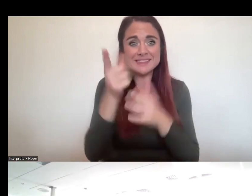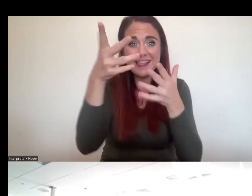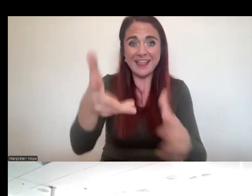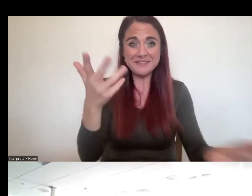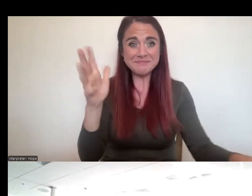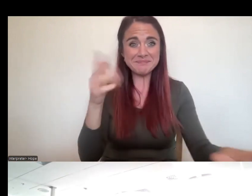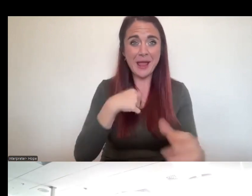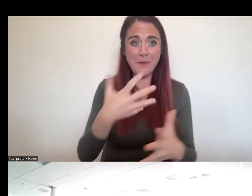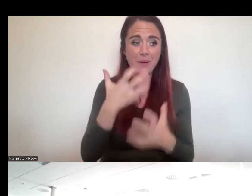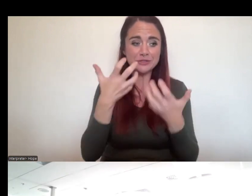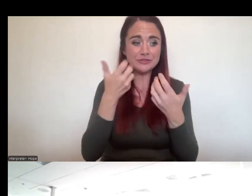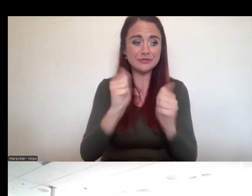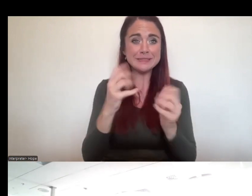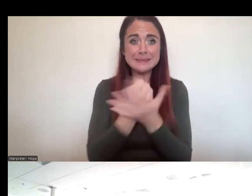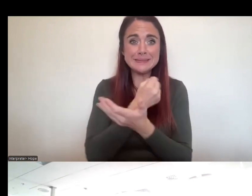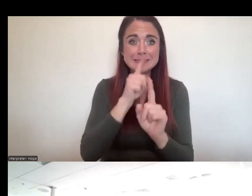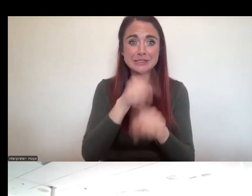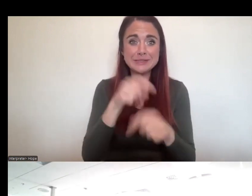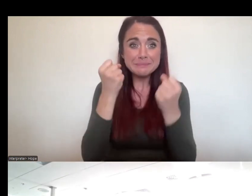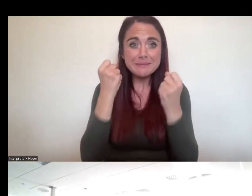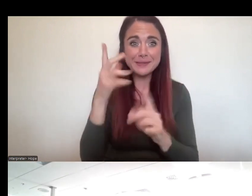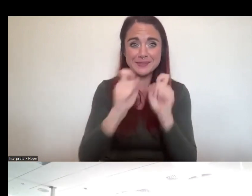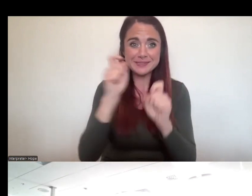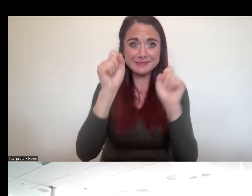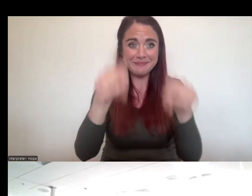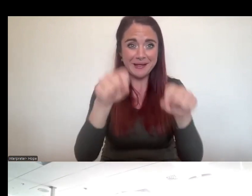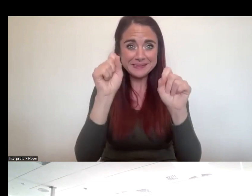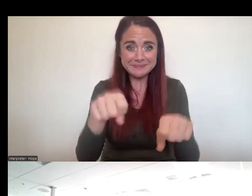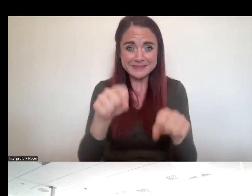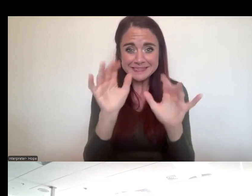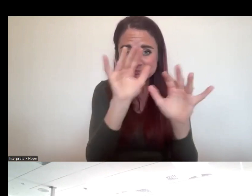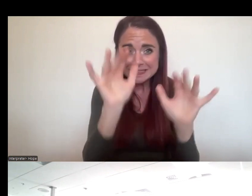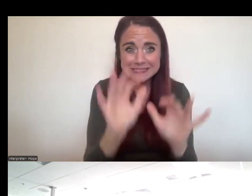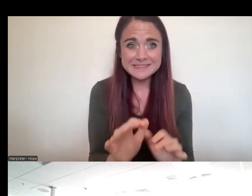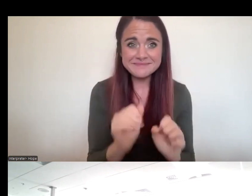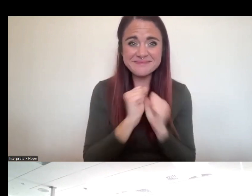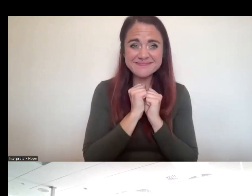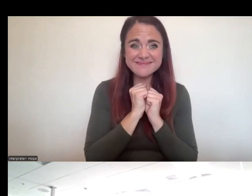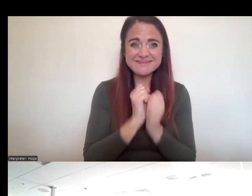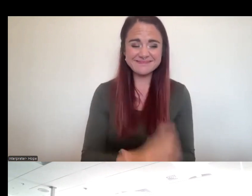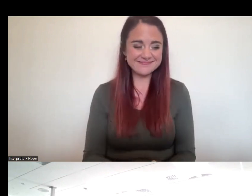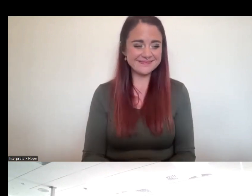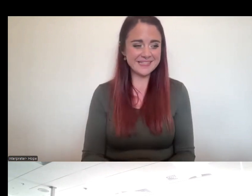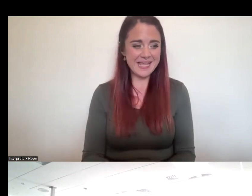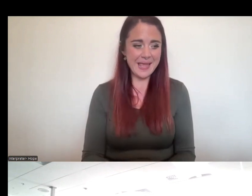want to try to get to as many of these as we can.